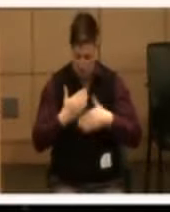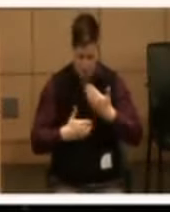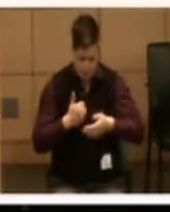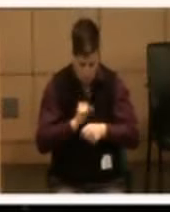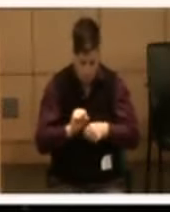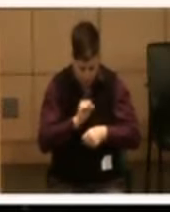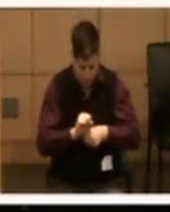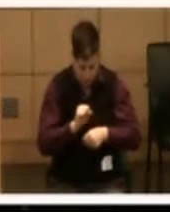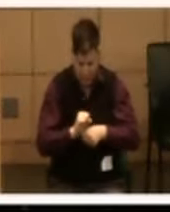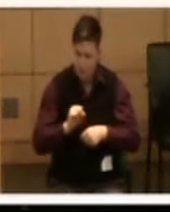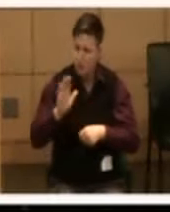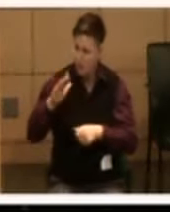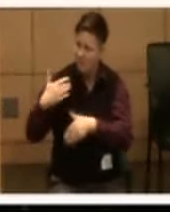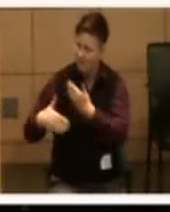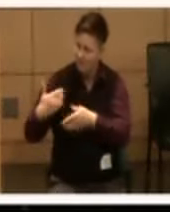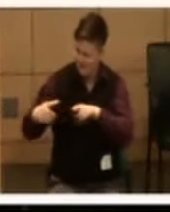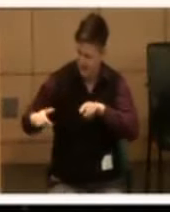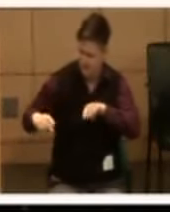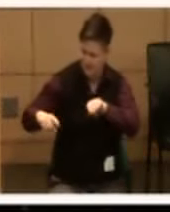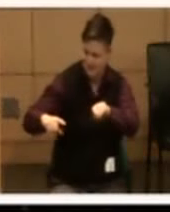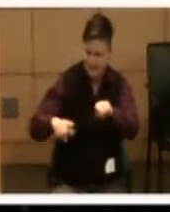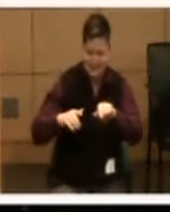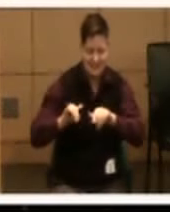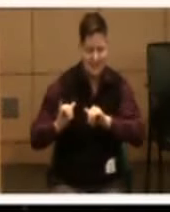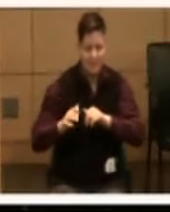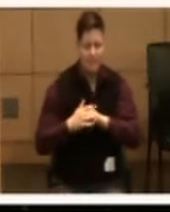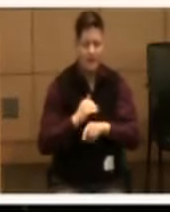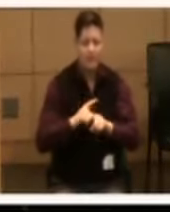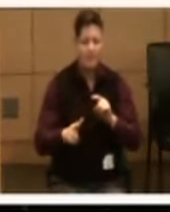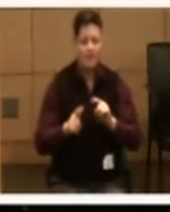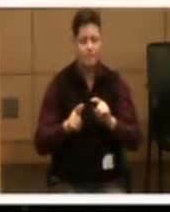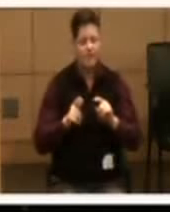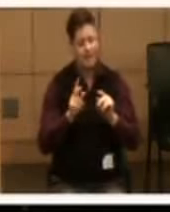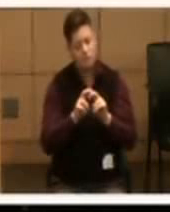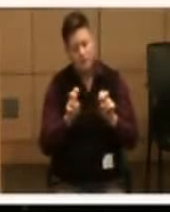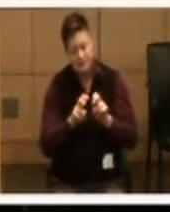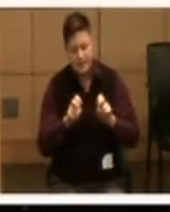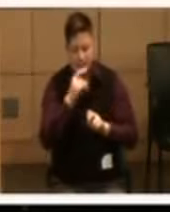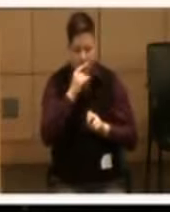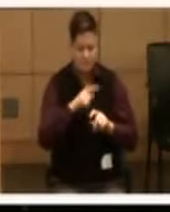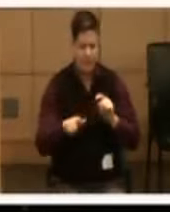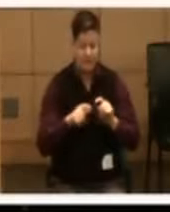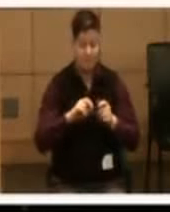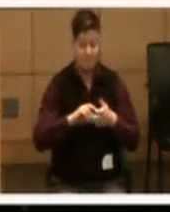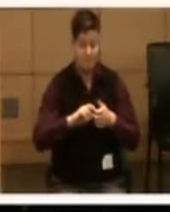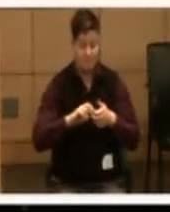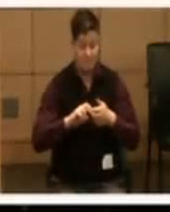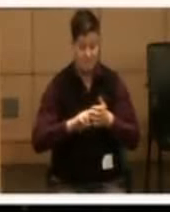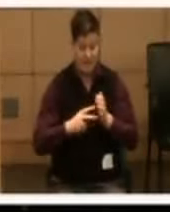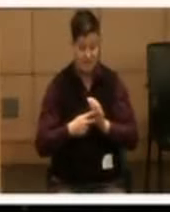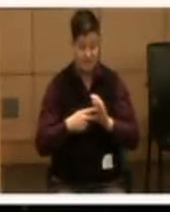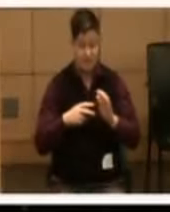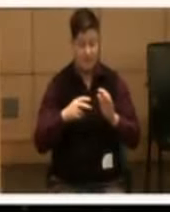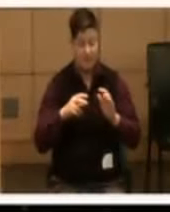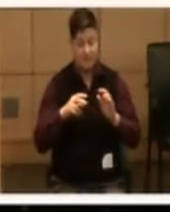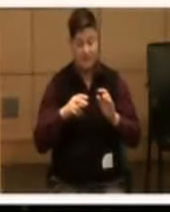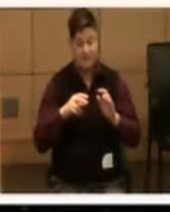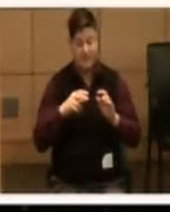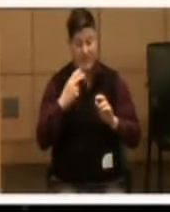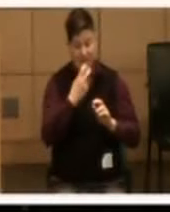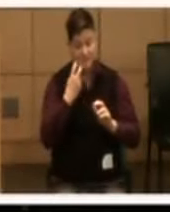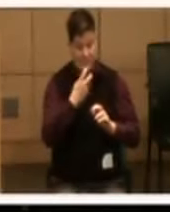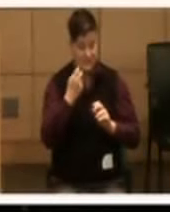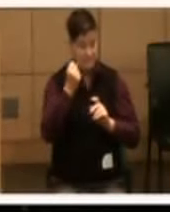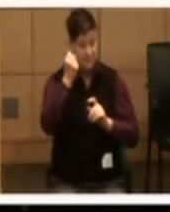ways to assess kids, but they have to be able to do speech perception measures, mm-hmm. and that's often sentences. And so do you just